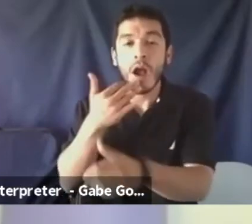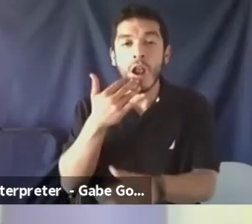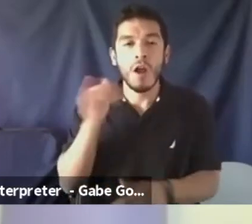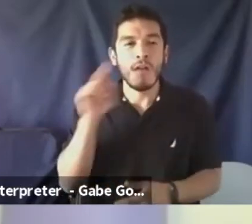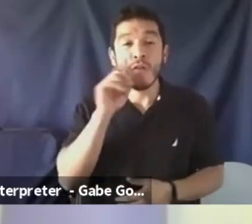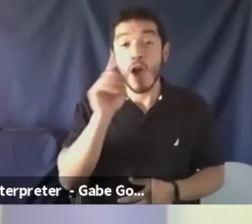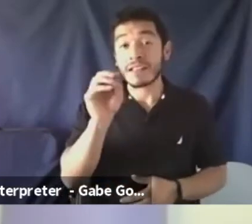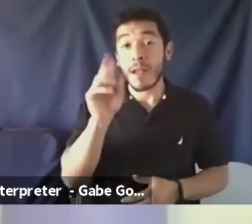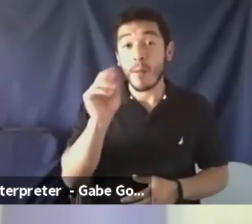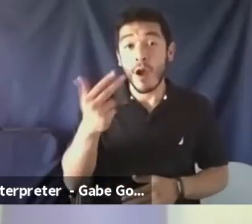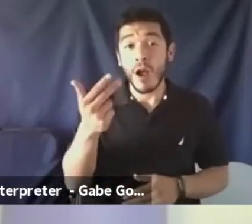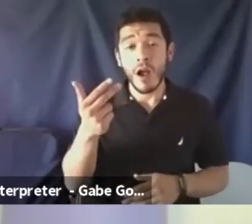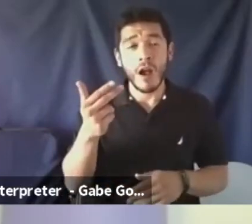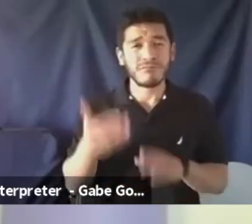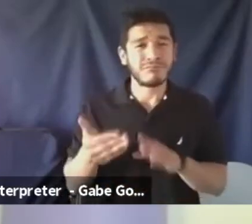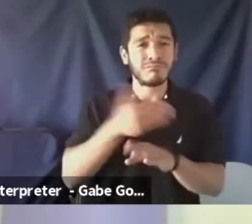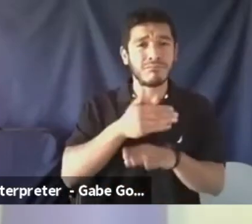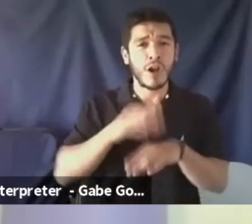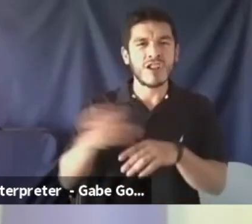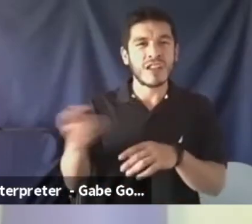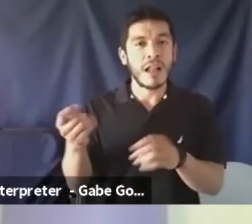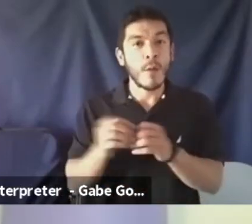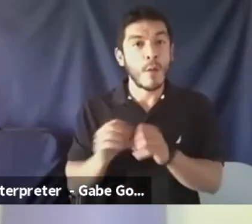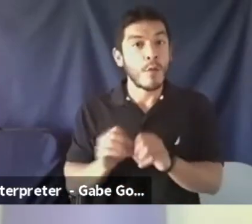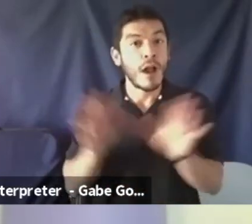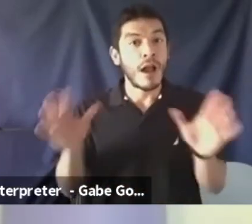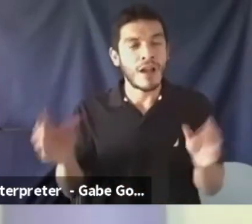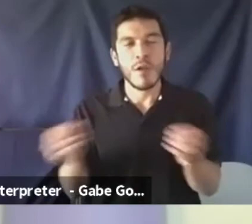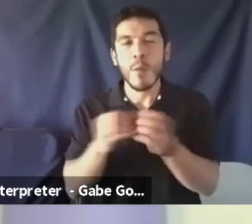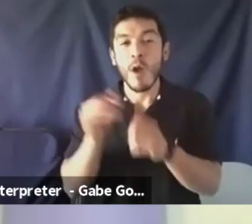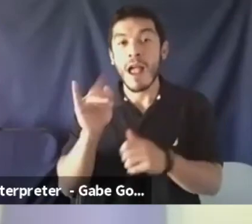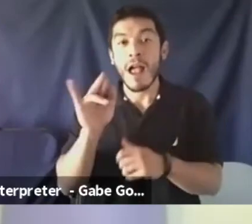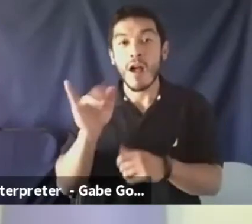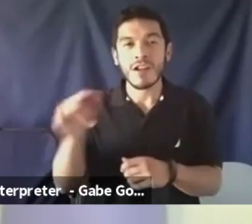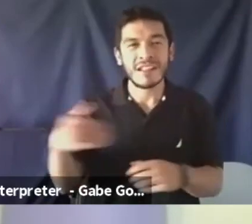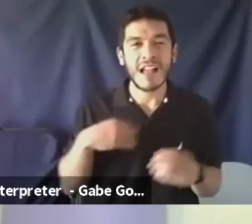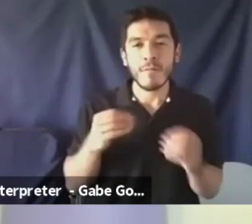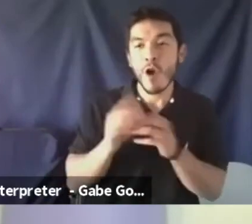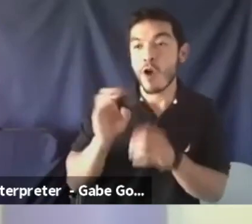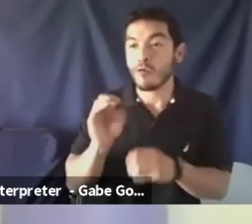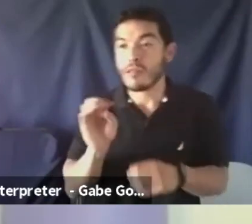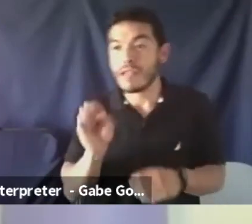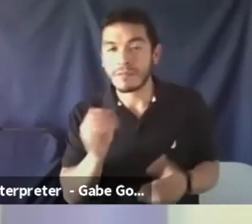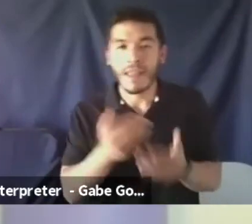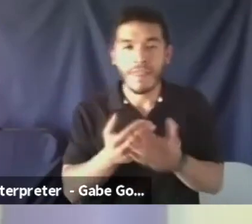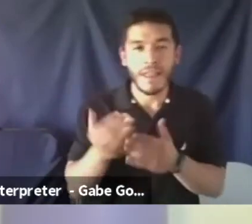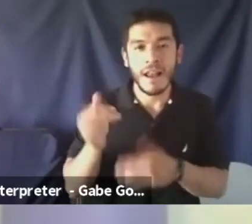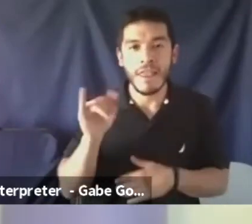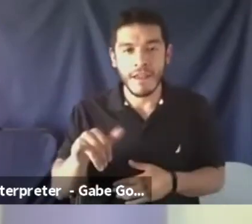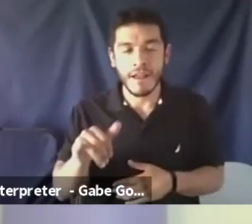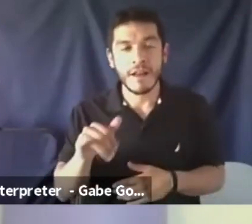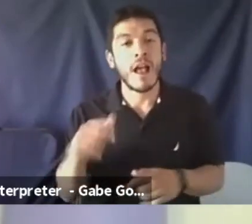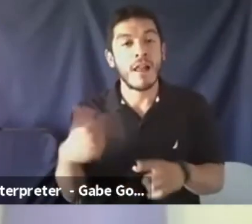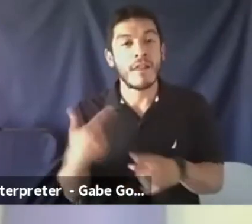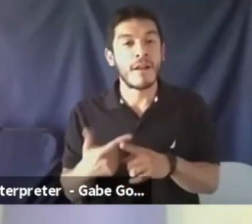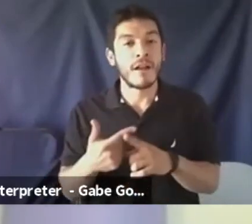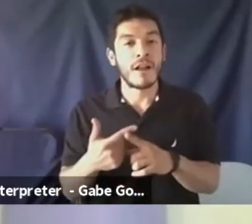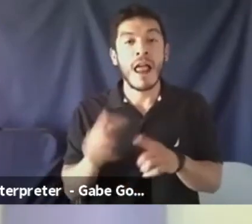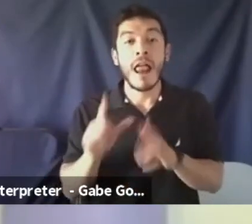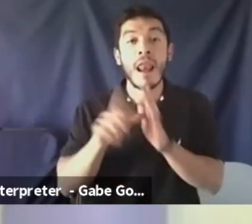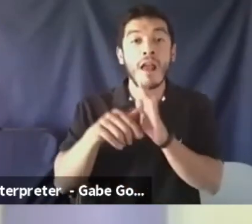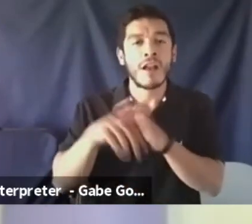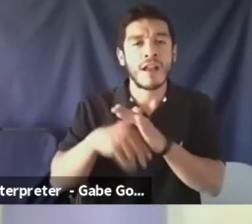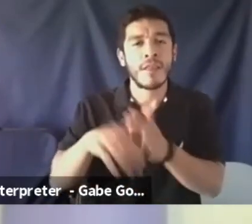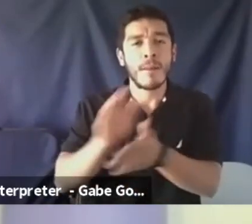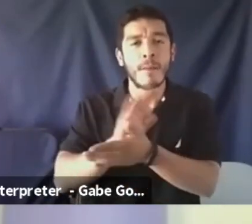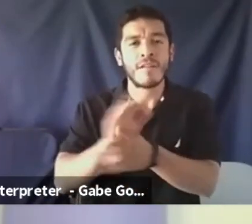early on, she's a little bit brighter. She's a little bit more airy. She's got on like creams and things like that, right? And then later on in the